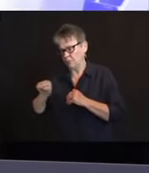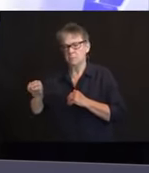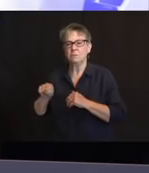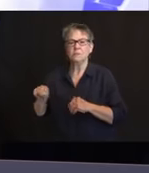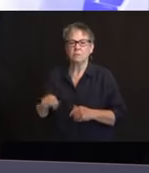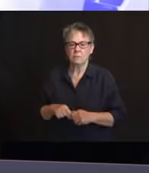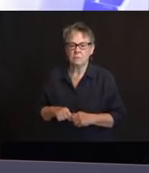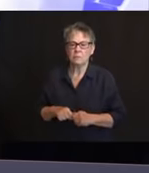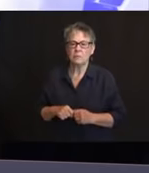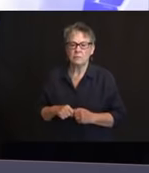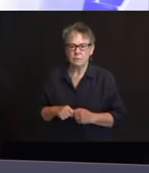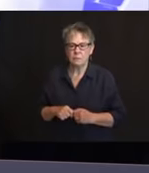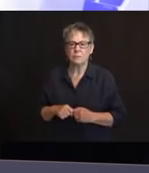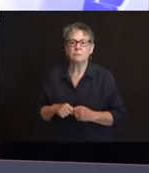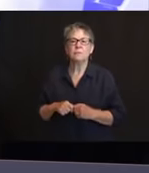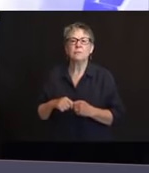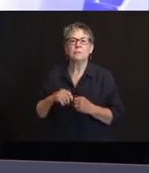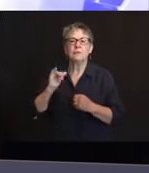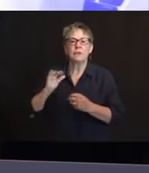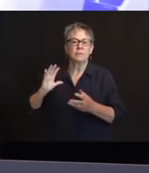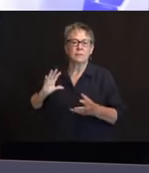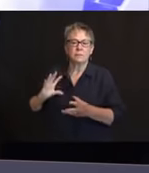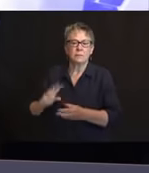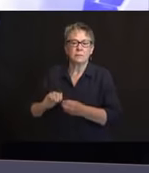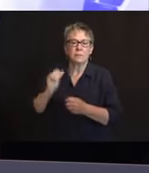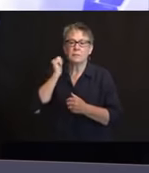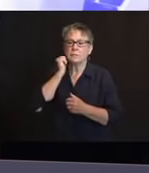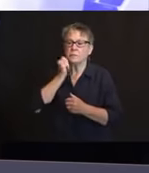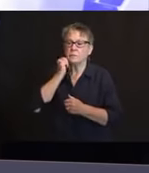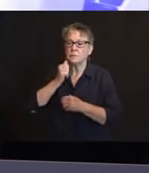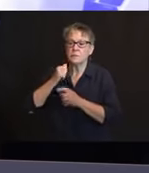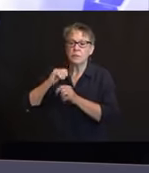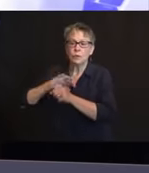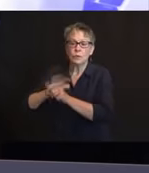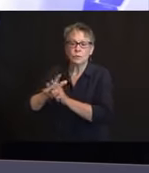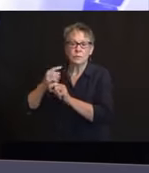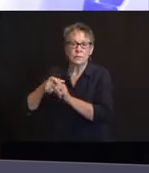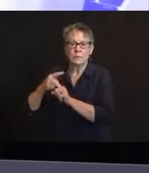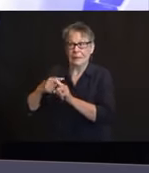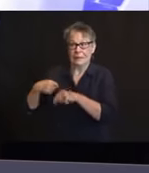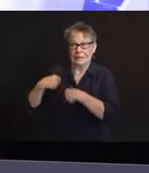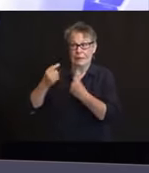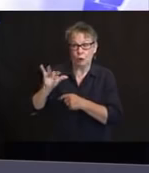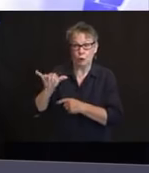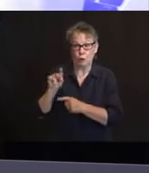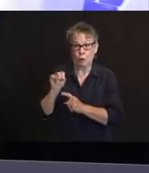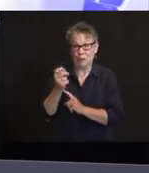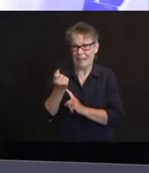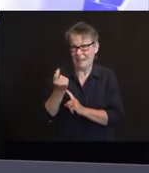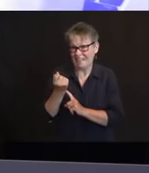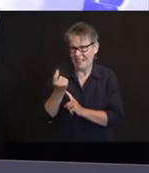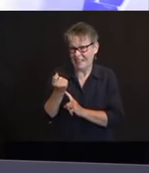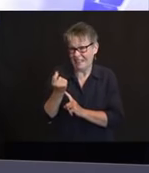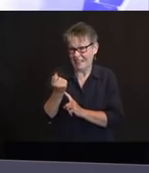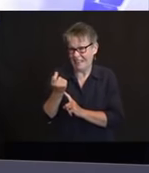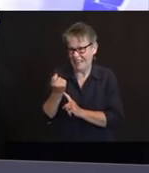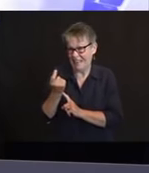11th overall in New Jersey is 2.63. Northern